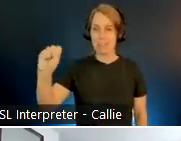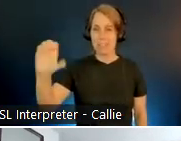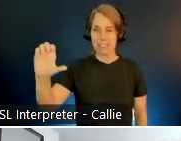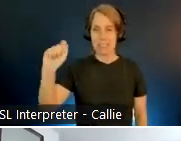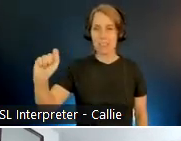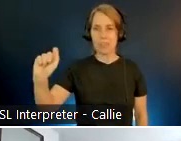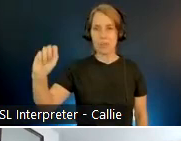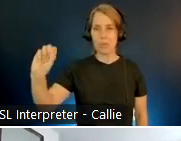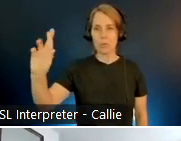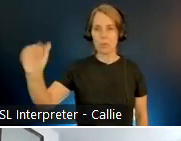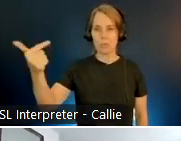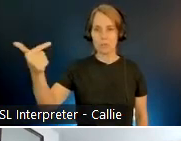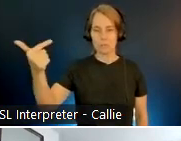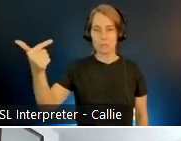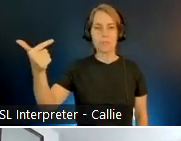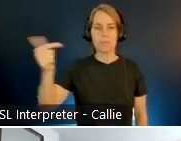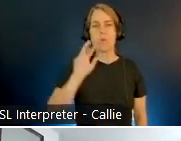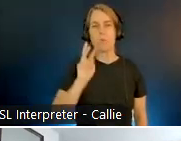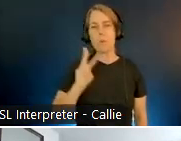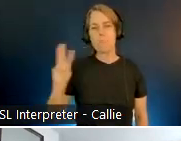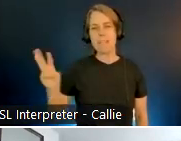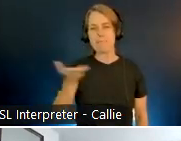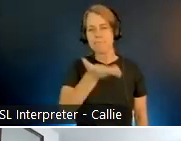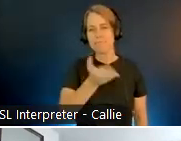able-sc.org. And then we have our website as well.